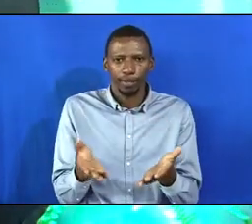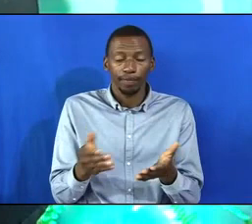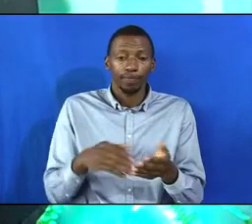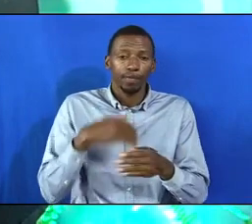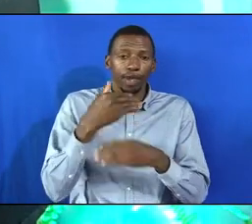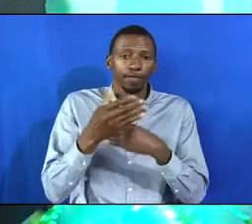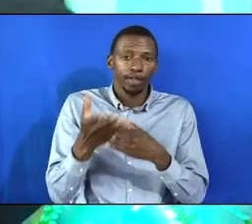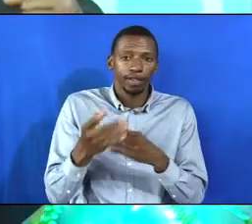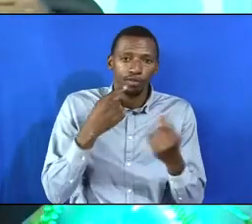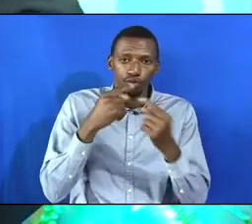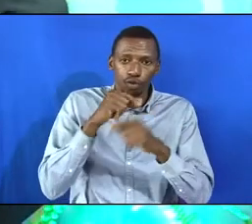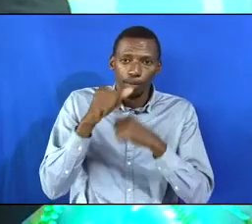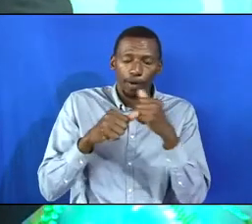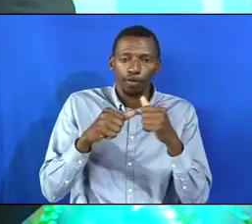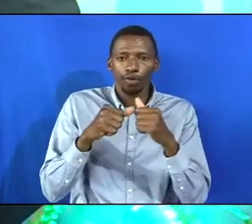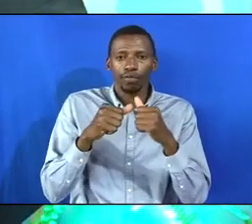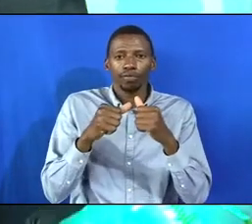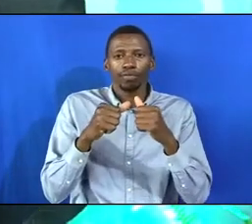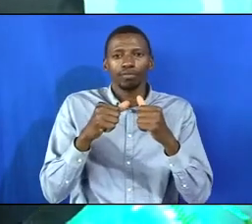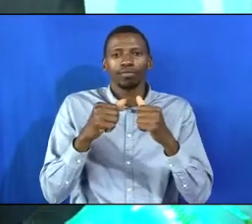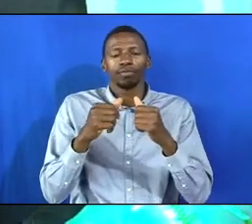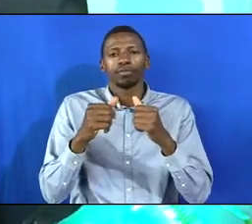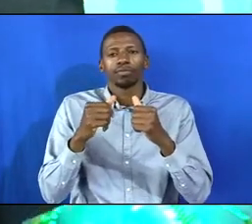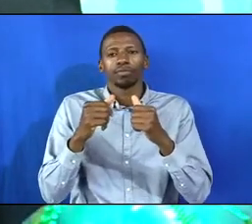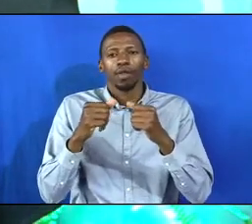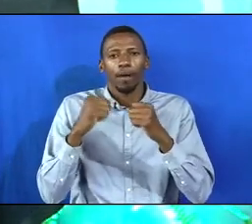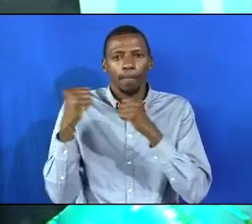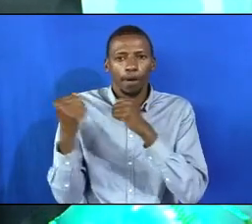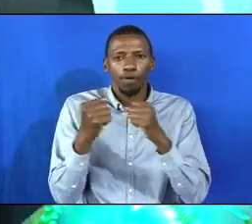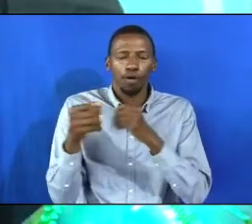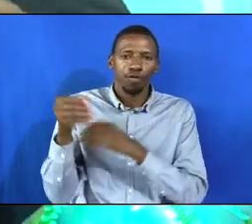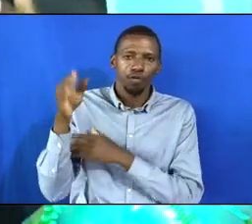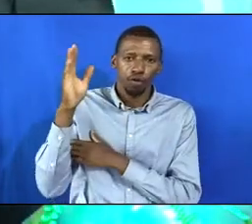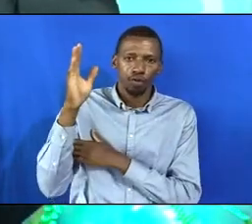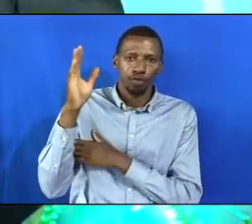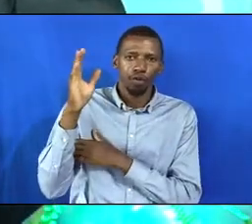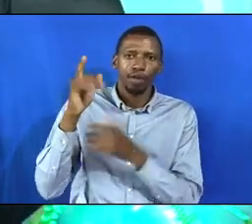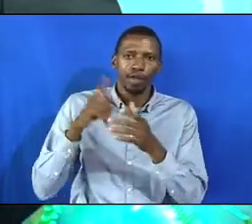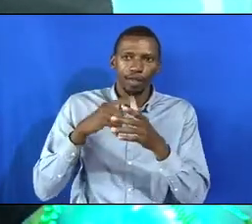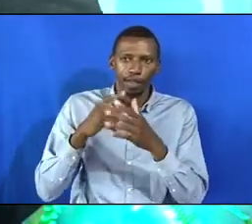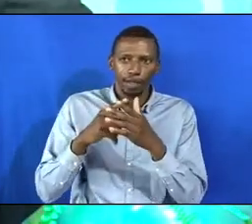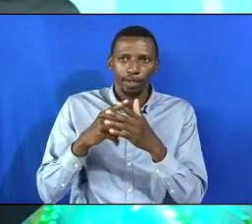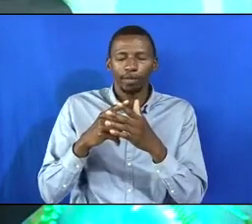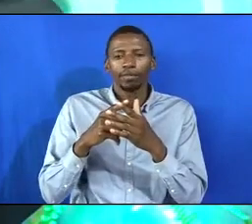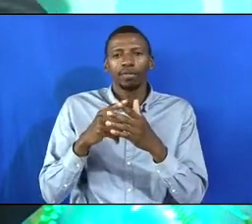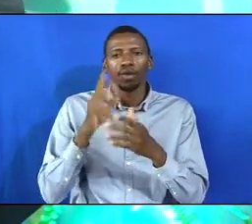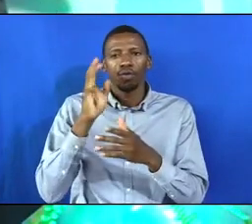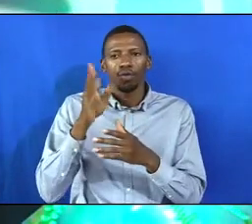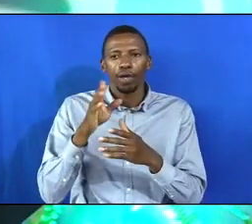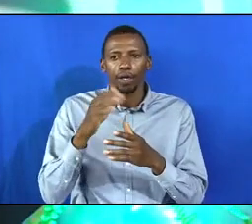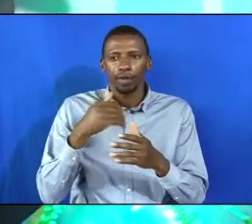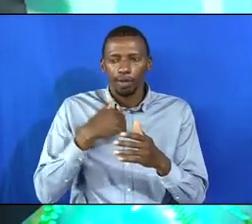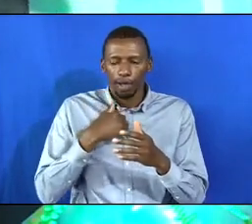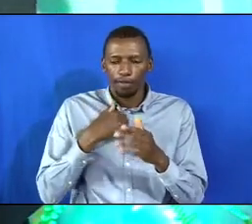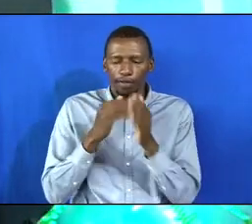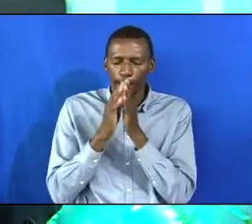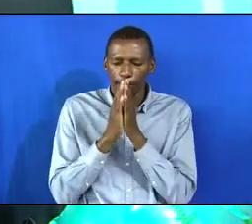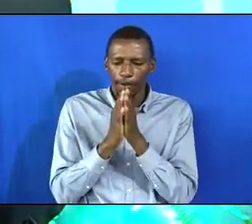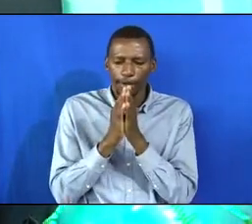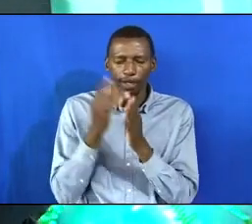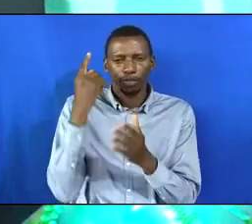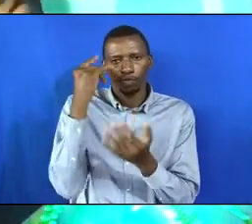power of God. I will talk about God. There we are going to talk to God. Then it's going to be prayers on